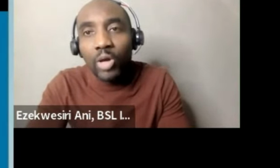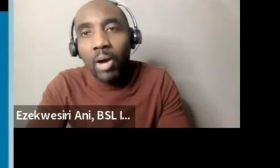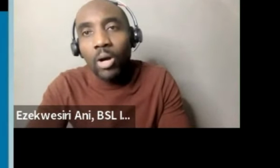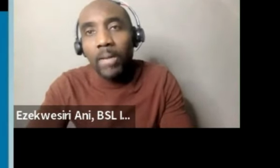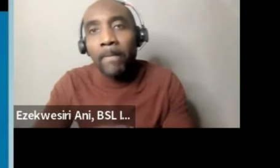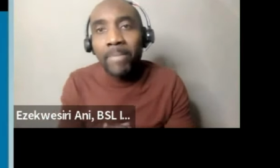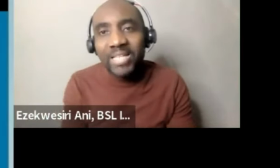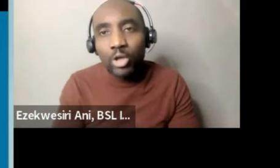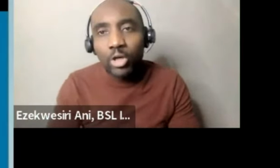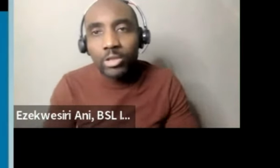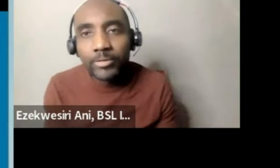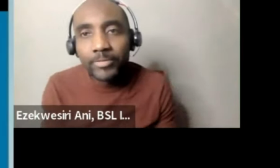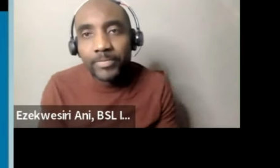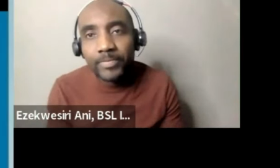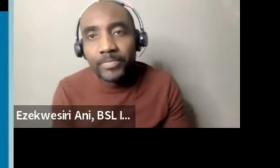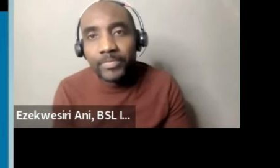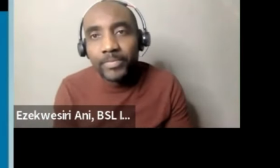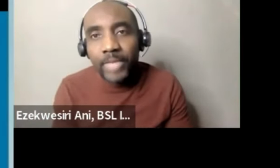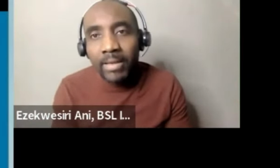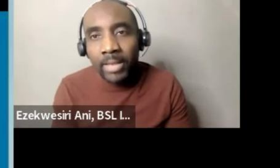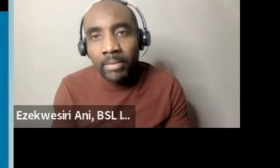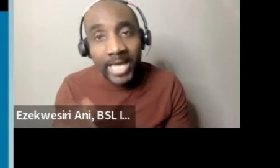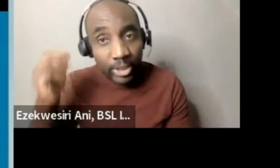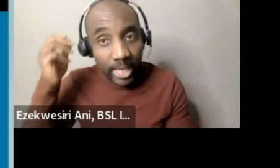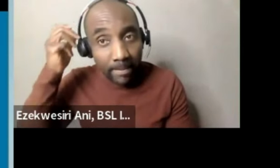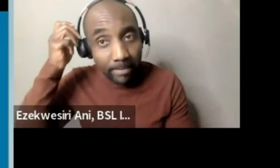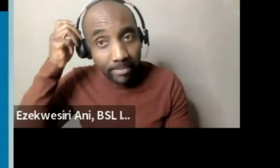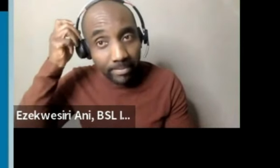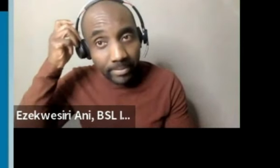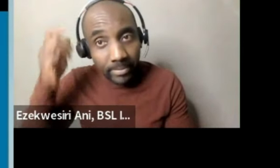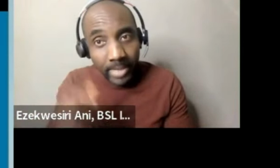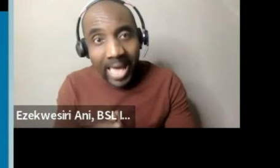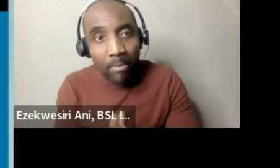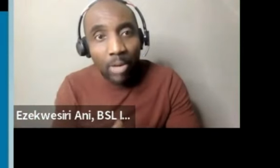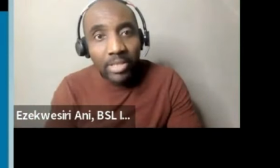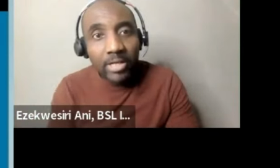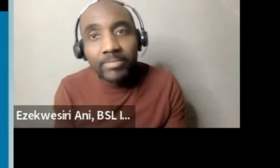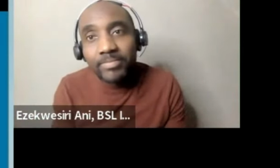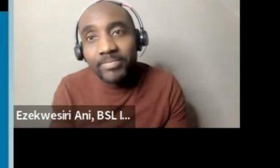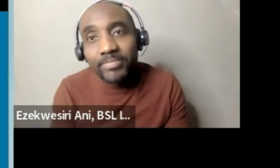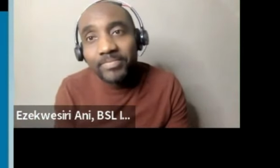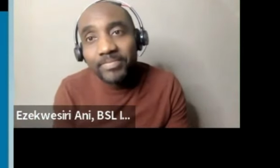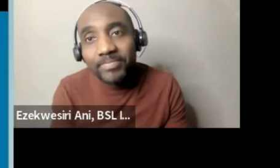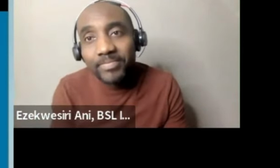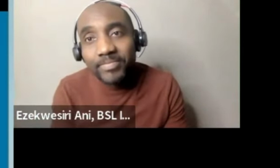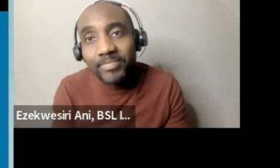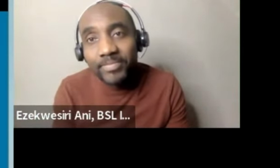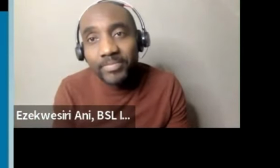Welcome to our BATOD AGM and webinar.